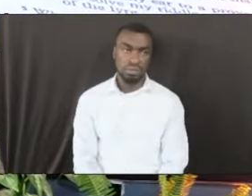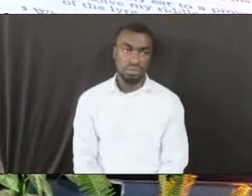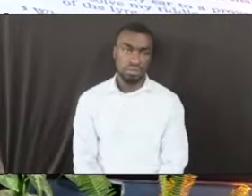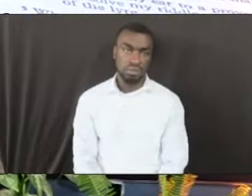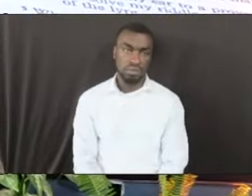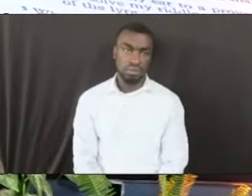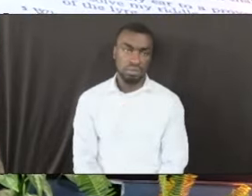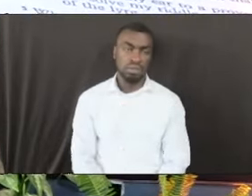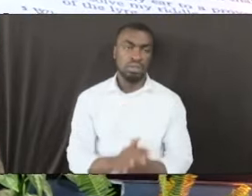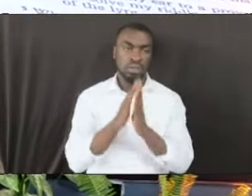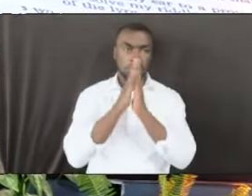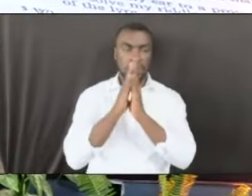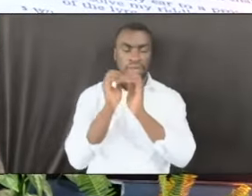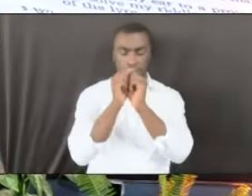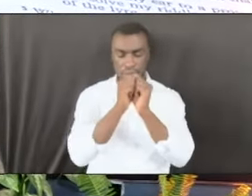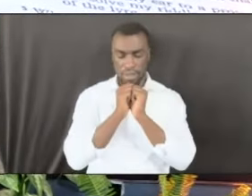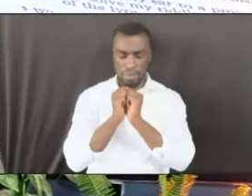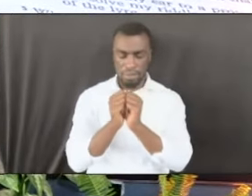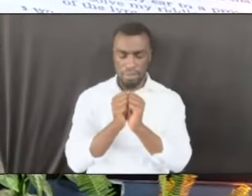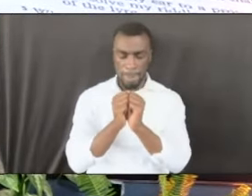Let's pray together.